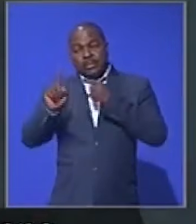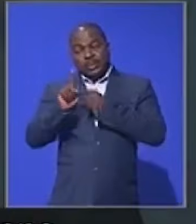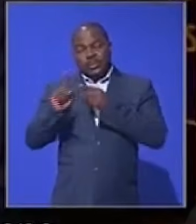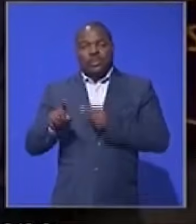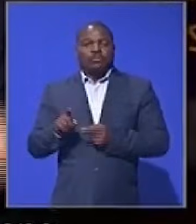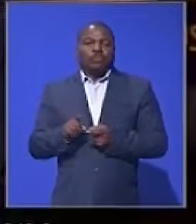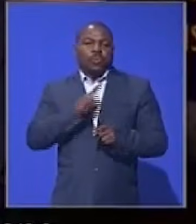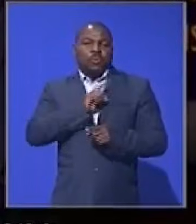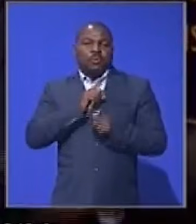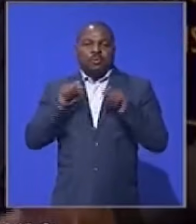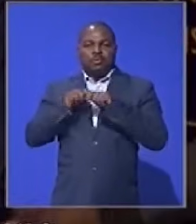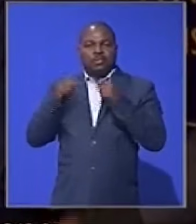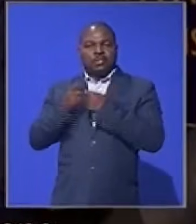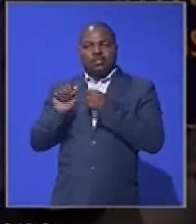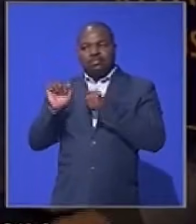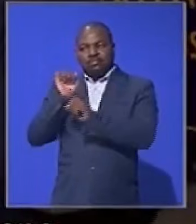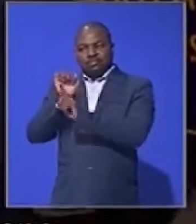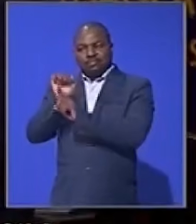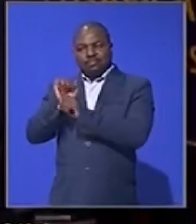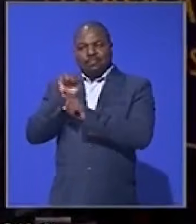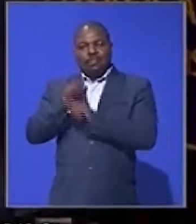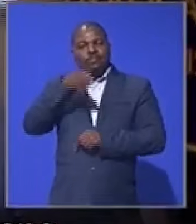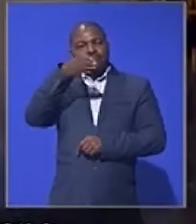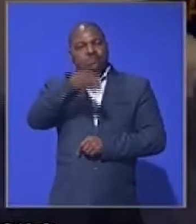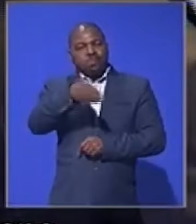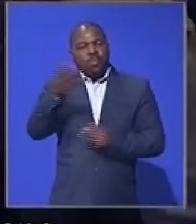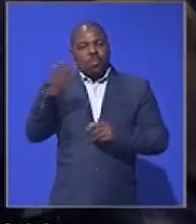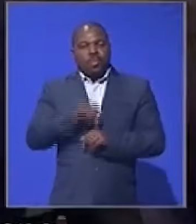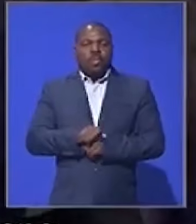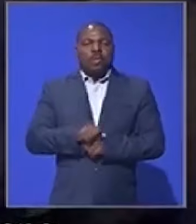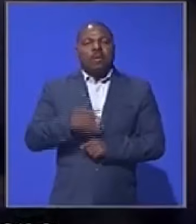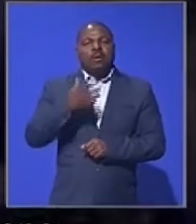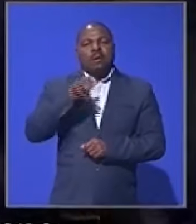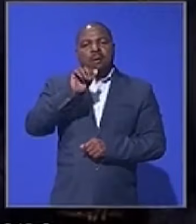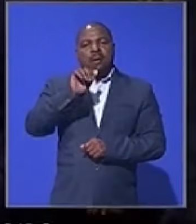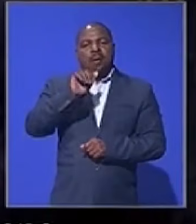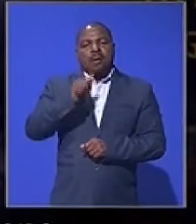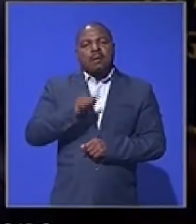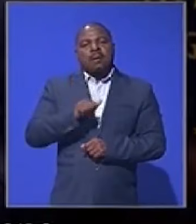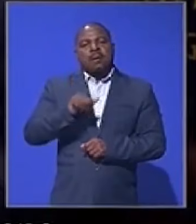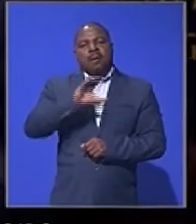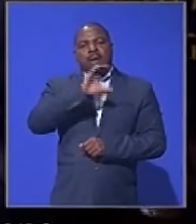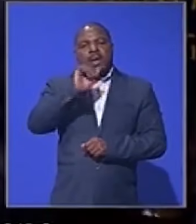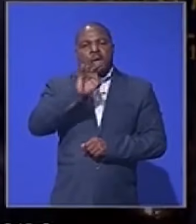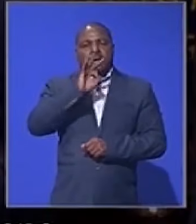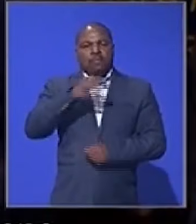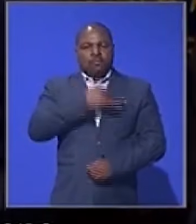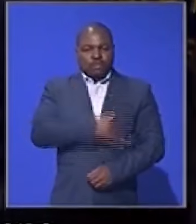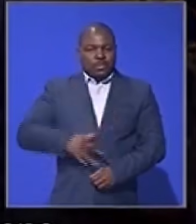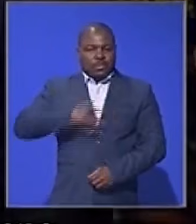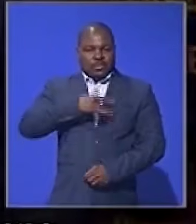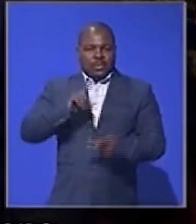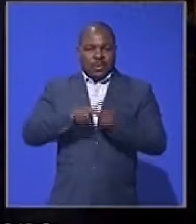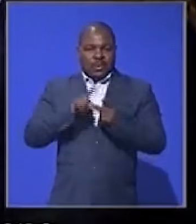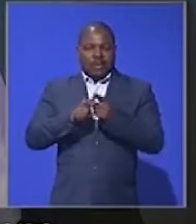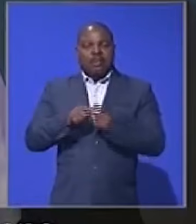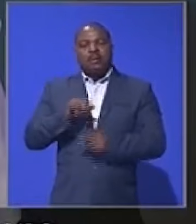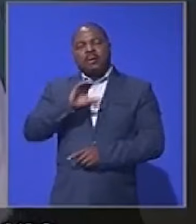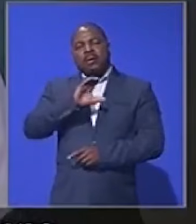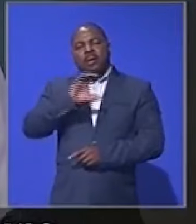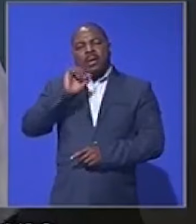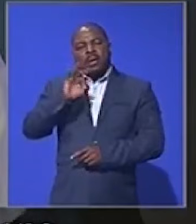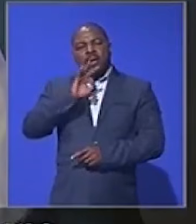gore sehlopha sa gagwe se kgathe tema dipapading tša Africa Football League le go fihlelela se ka makgaola kgang a